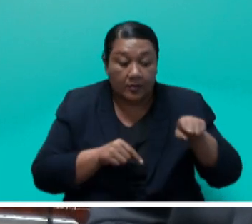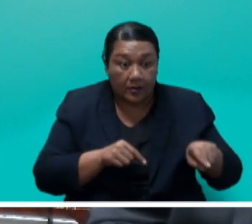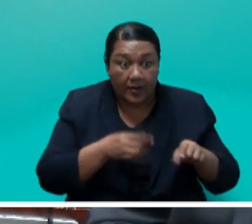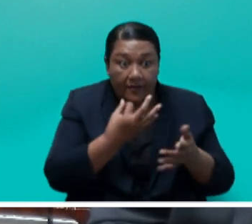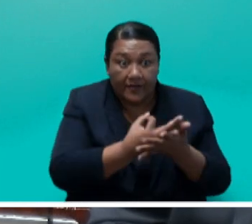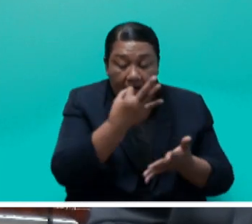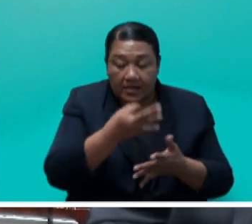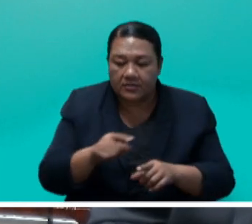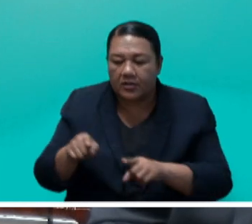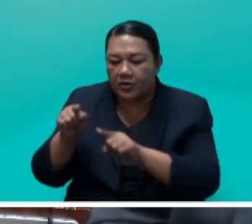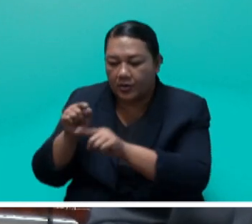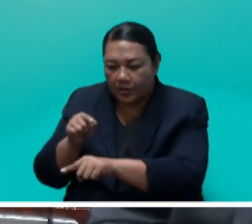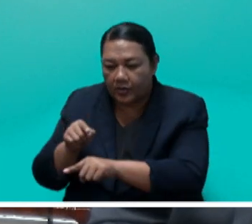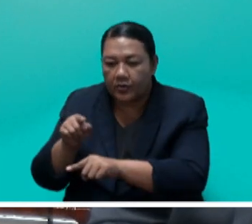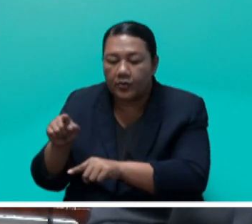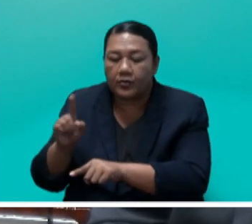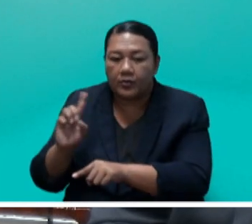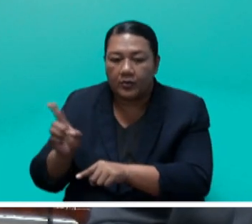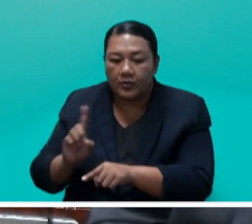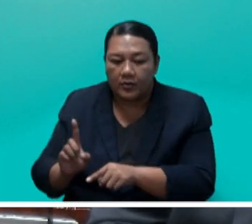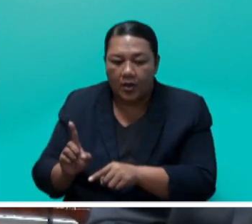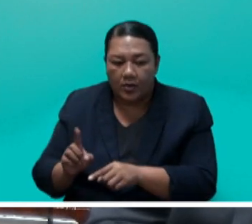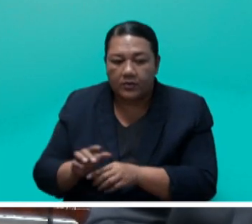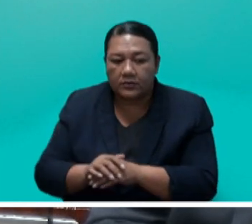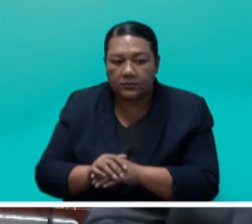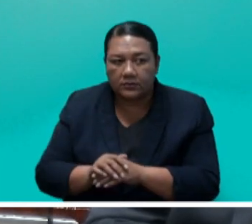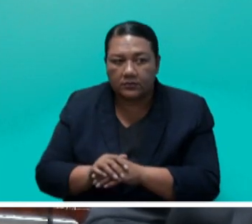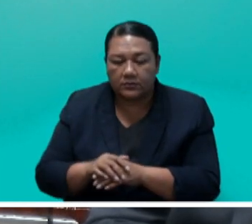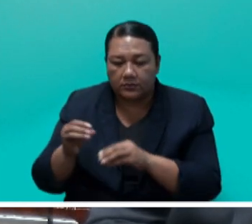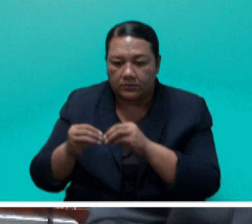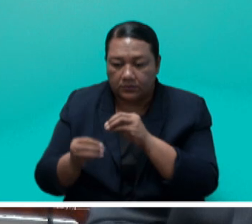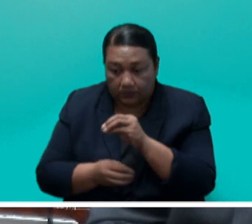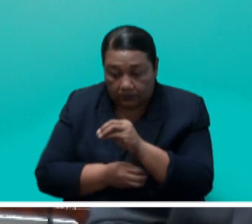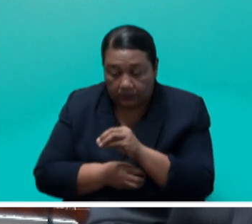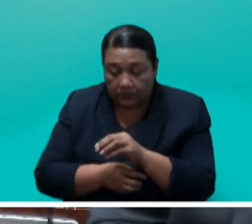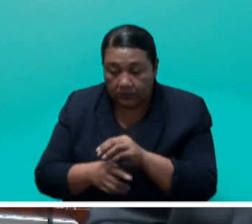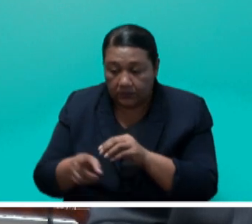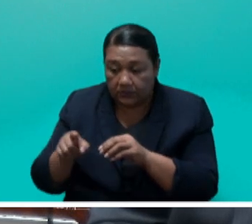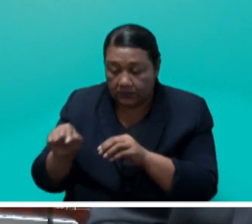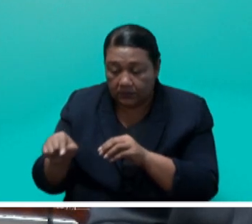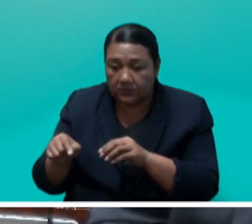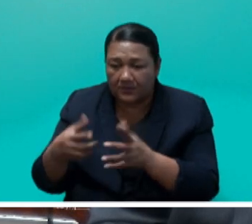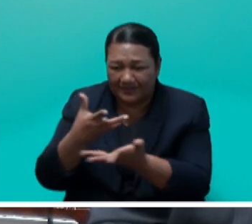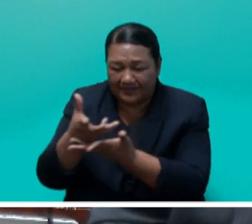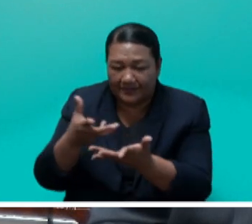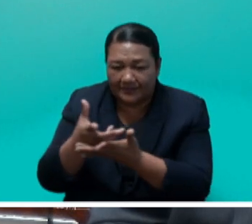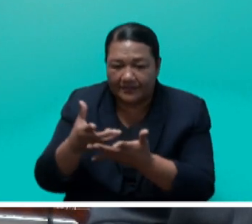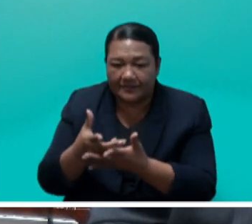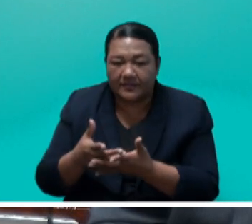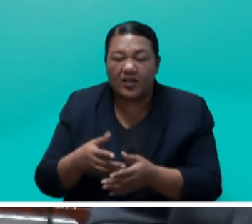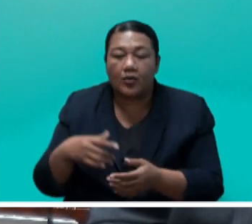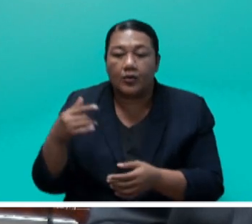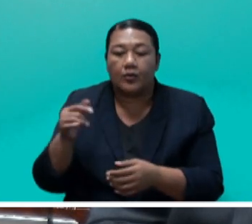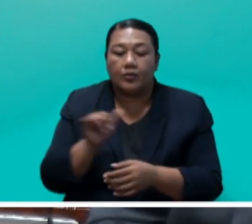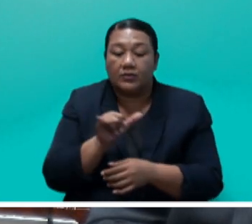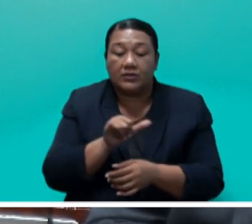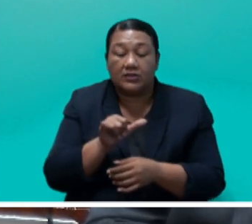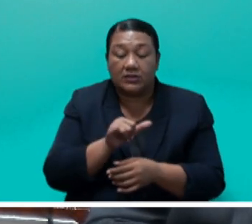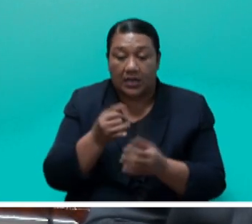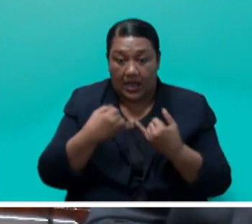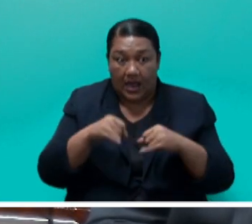bilateral negotiations with multiple partners. Mr. Speaker, sir, our active participation at IMO is crucial for advancing our